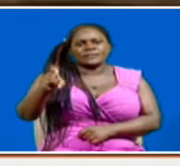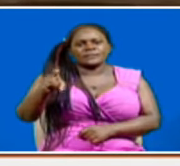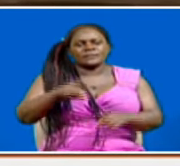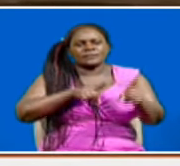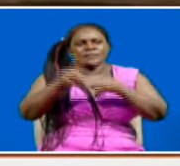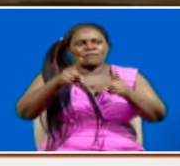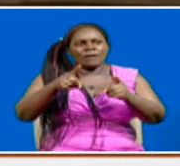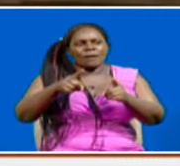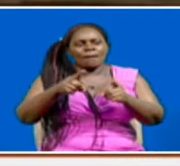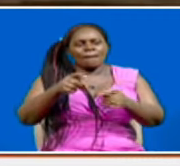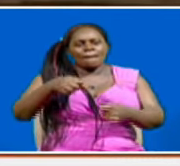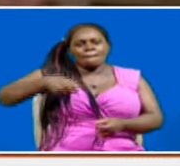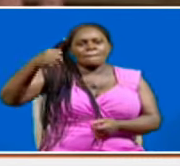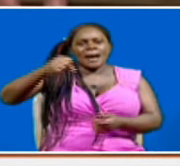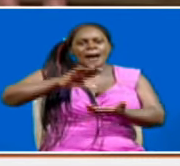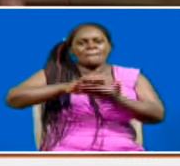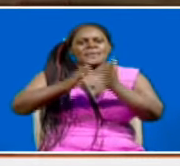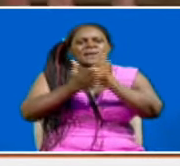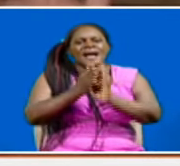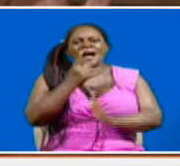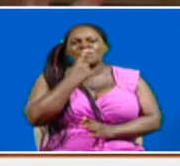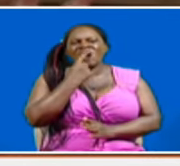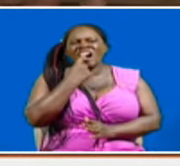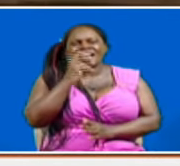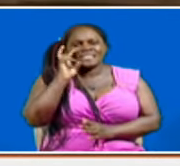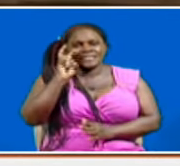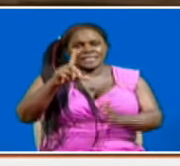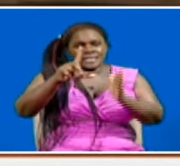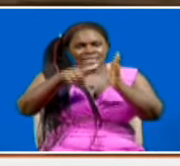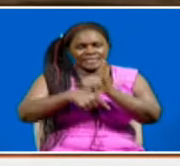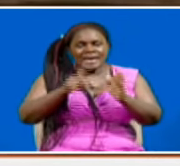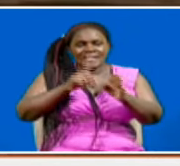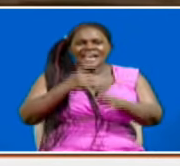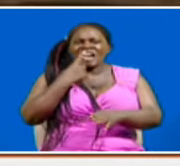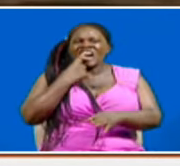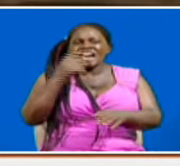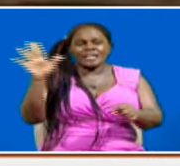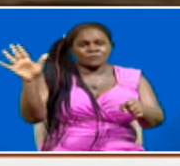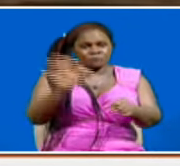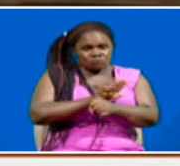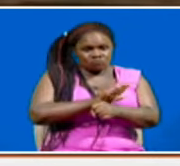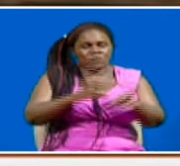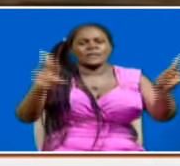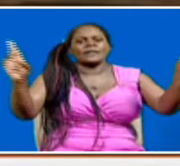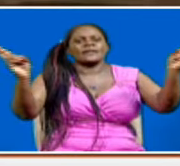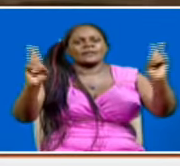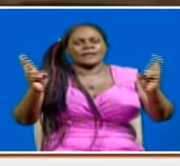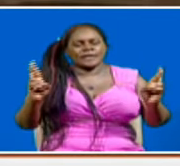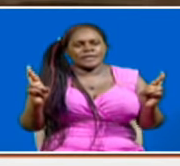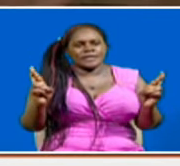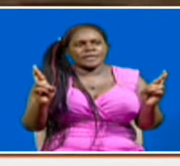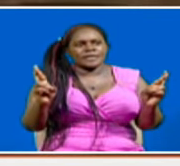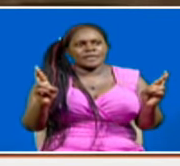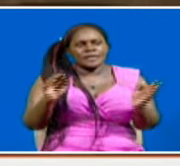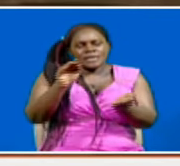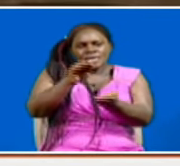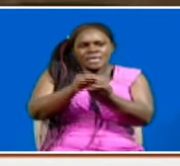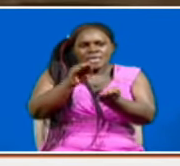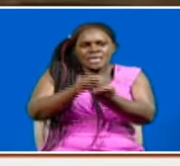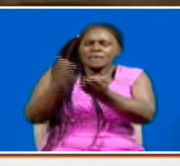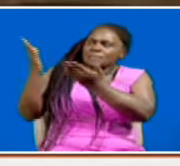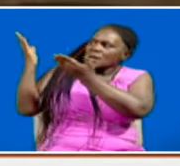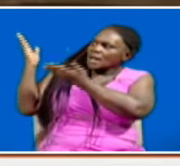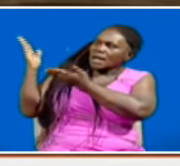the bag becomes white. We'll see that later. So when it is all white, it means it is ready for fruiting. We keep it here and